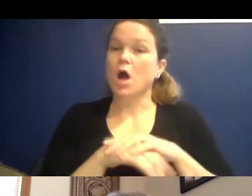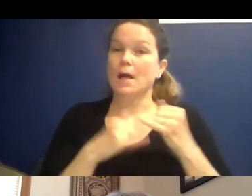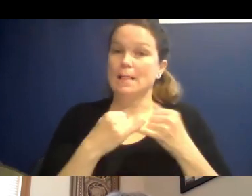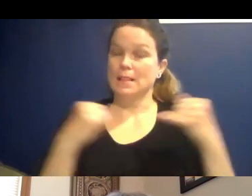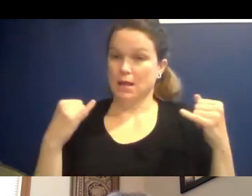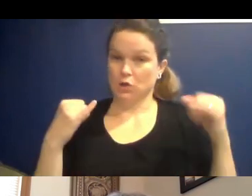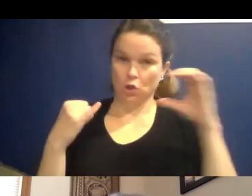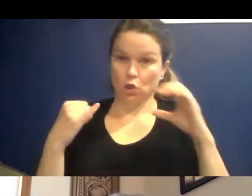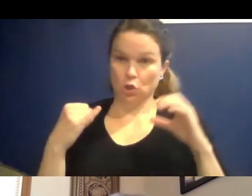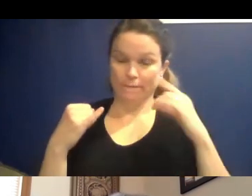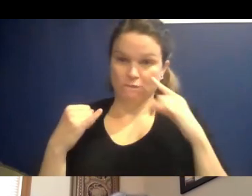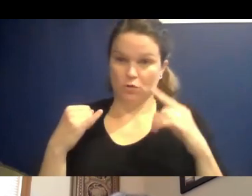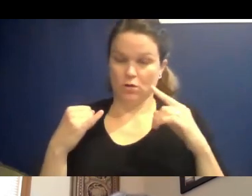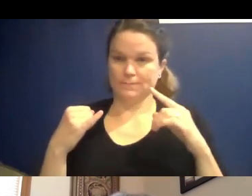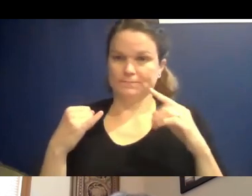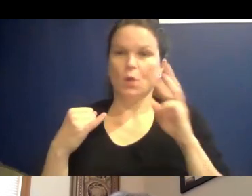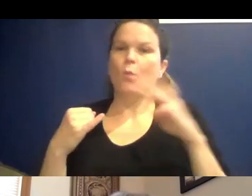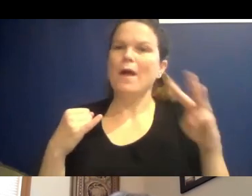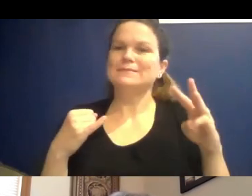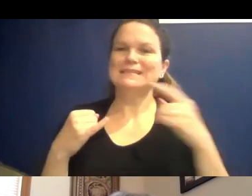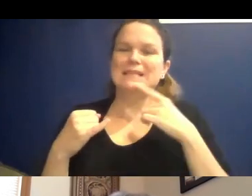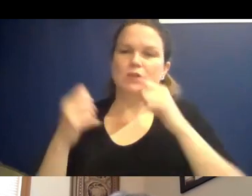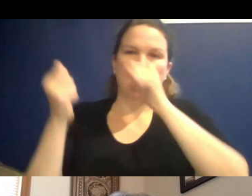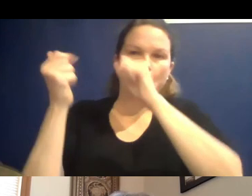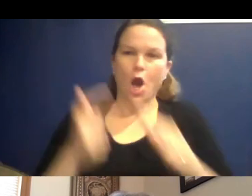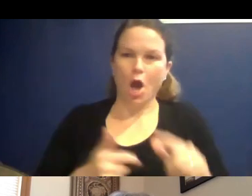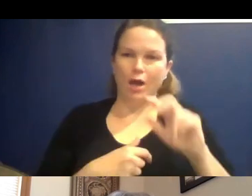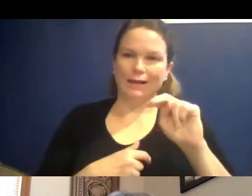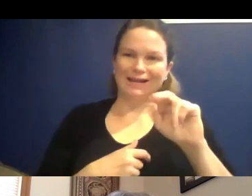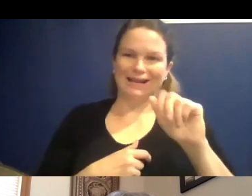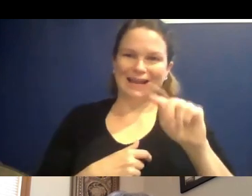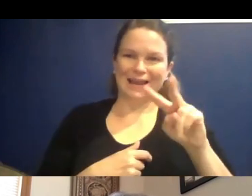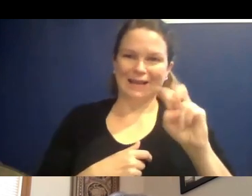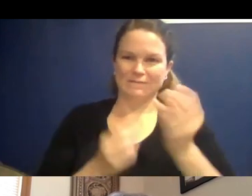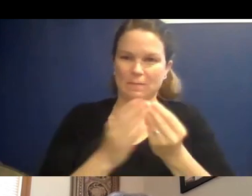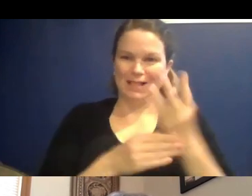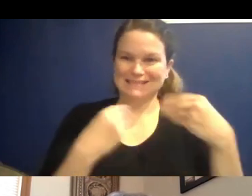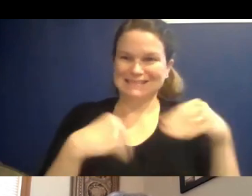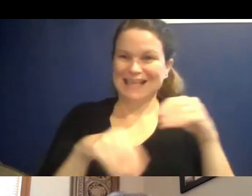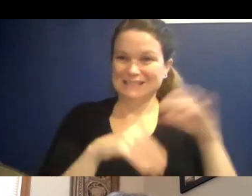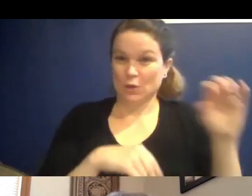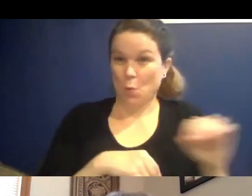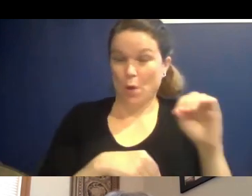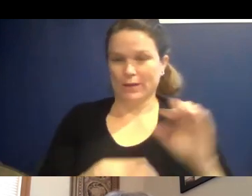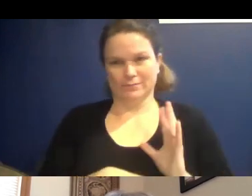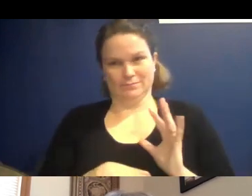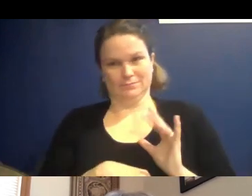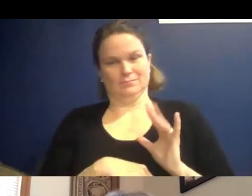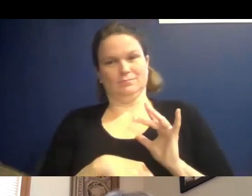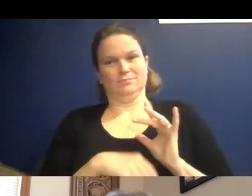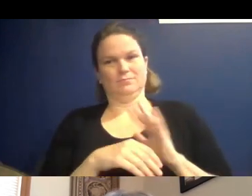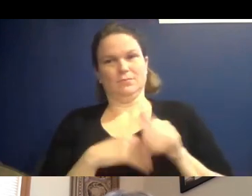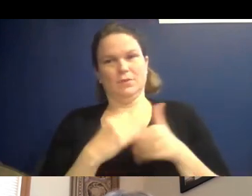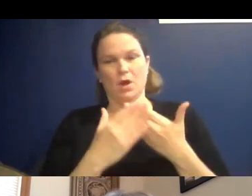and look for there's a website that lists all the native plant sales in Oregon. So it lists all the Soil and